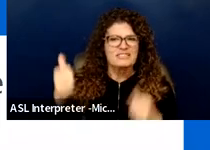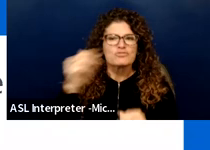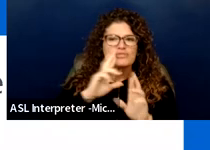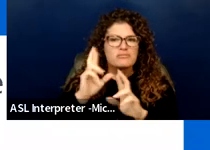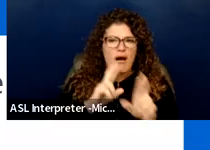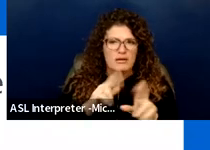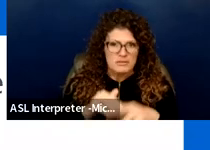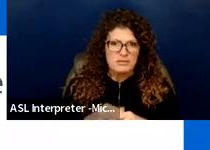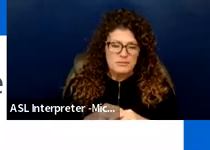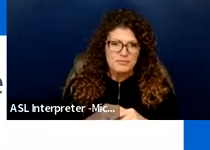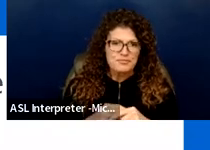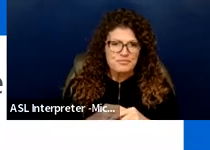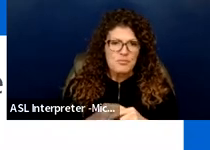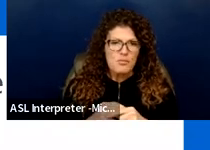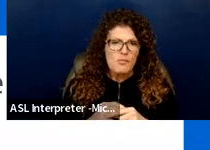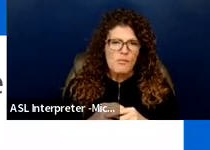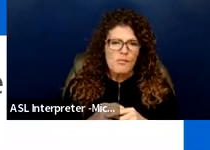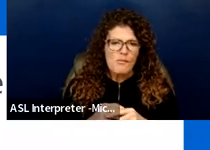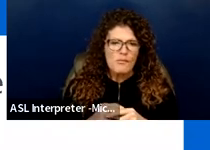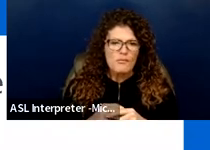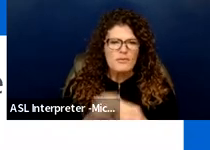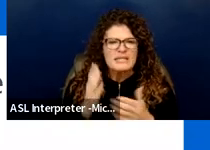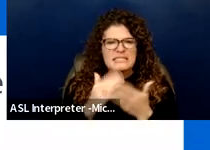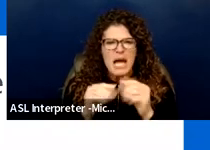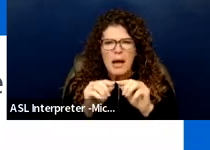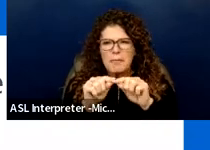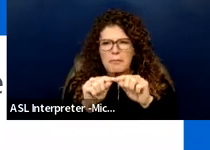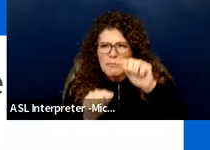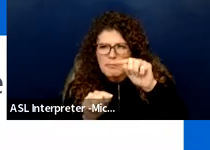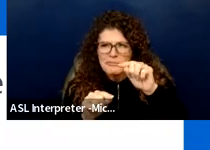what was very important. But there is some disparity